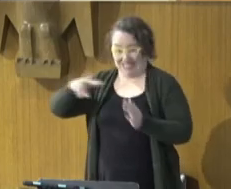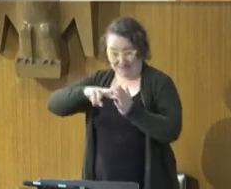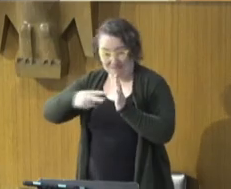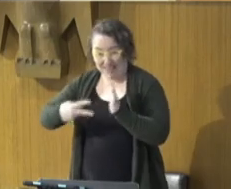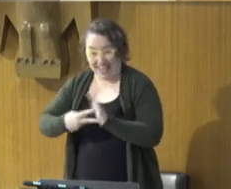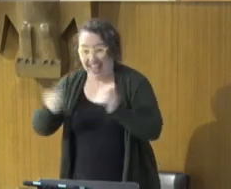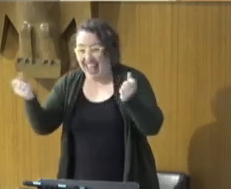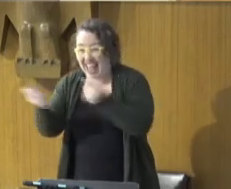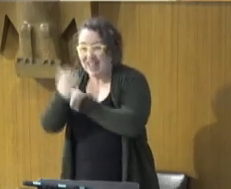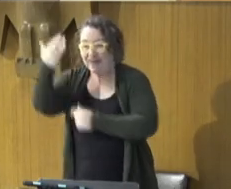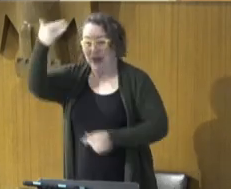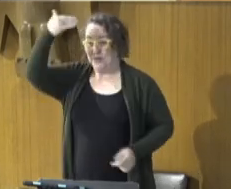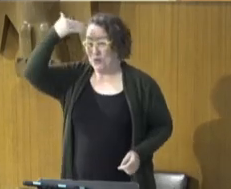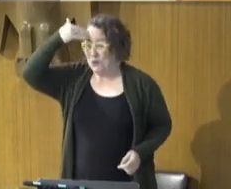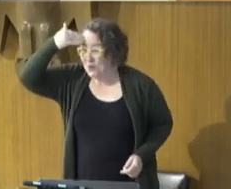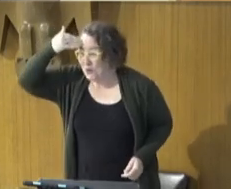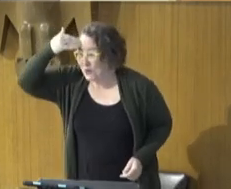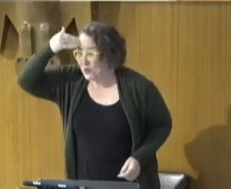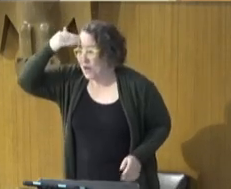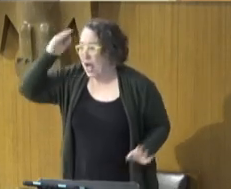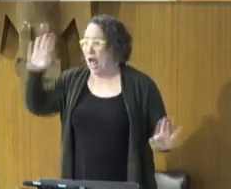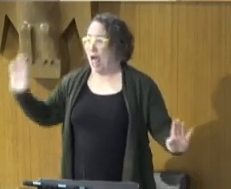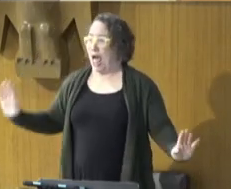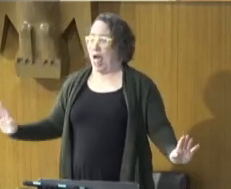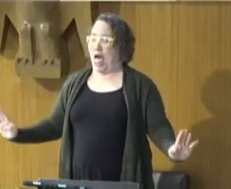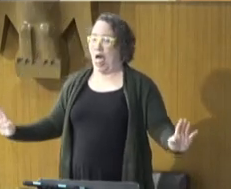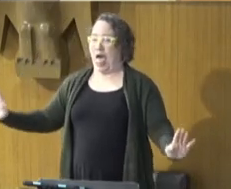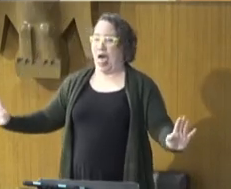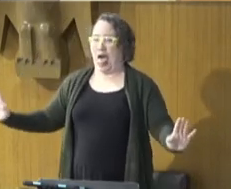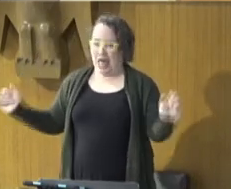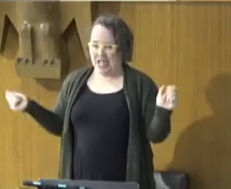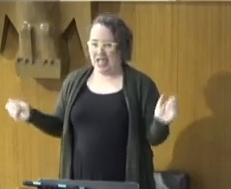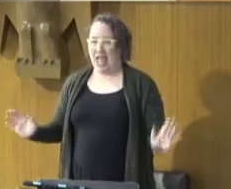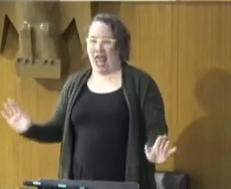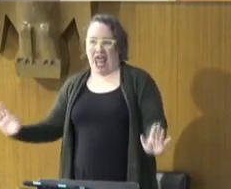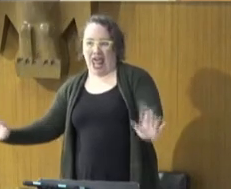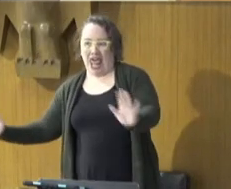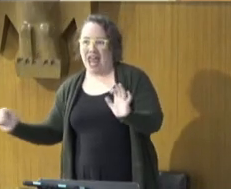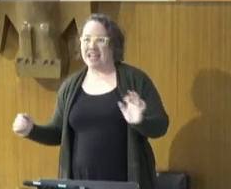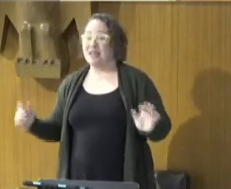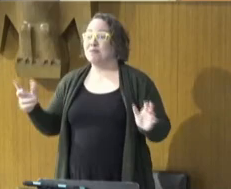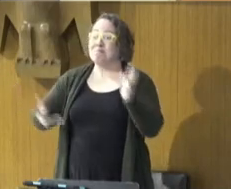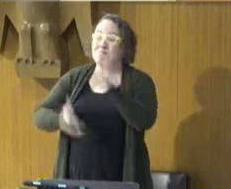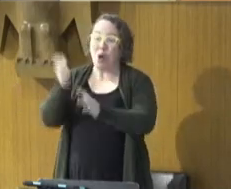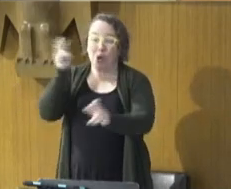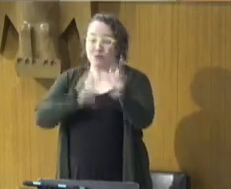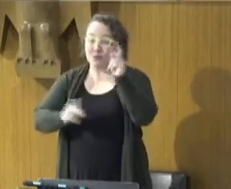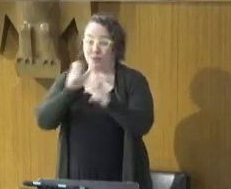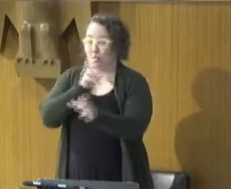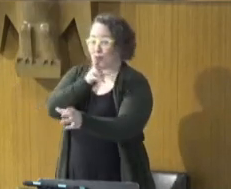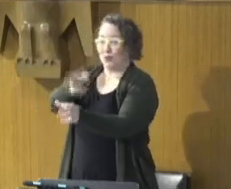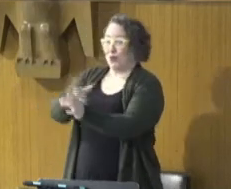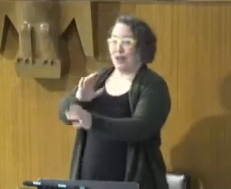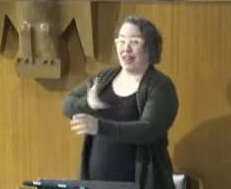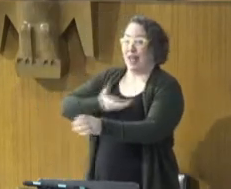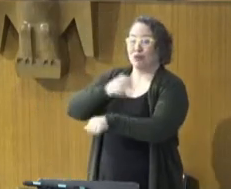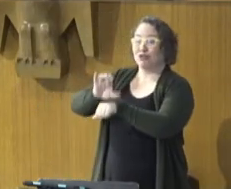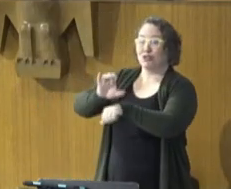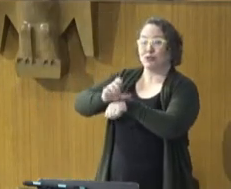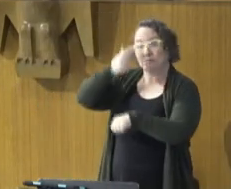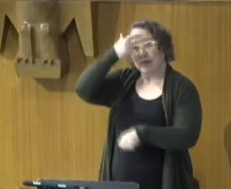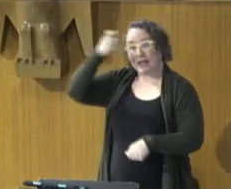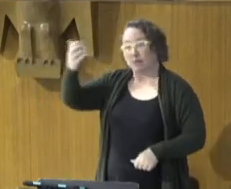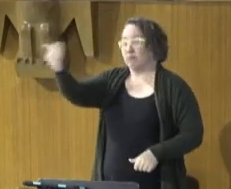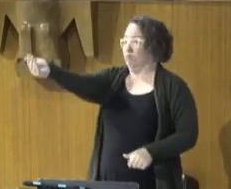hands? Like, you knew what this denomination was. I don't see a lot of hands. And that's okay. Most people don't join this church because they are familiar